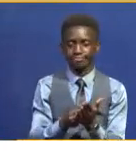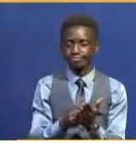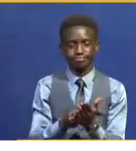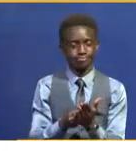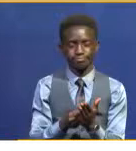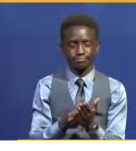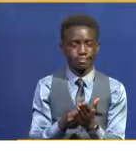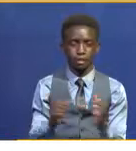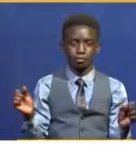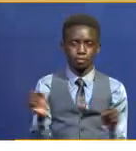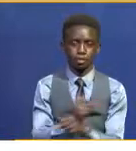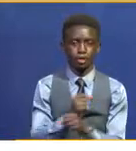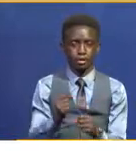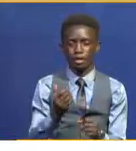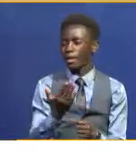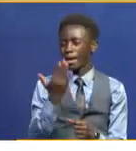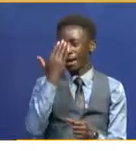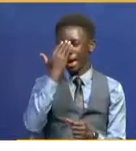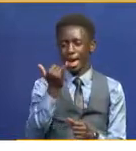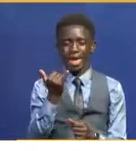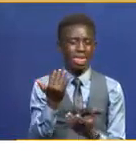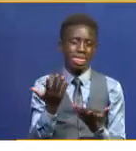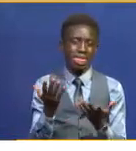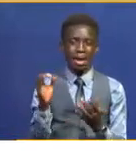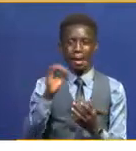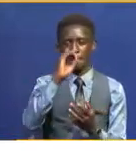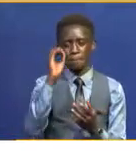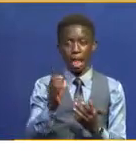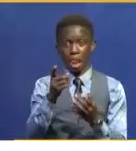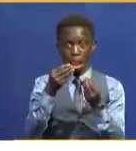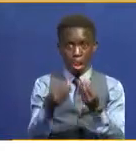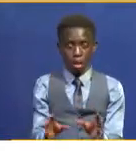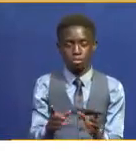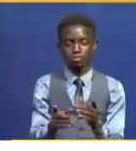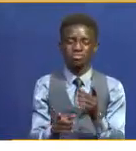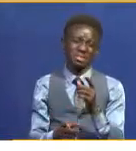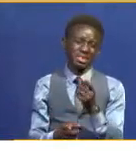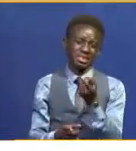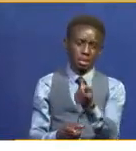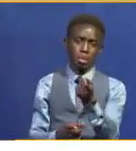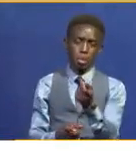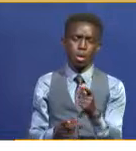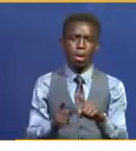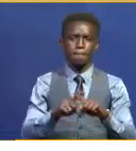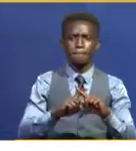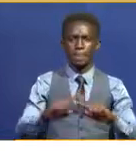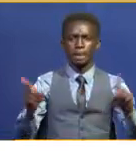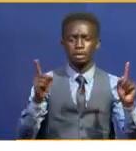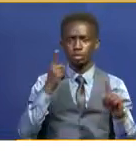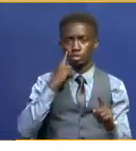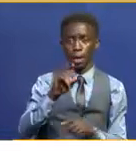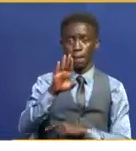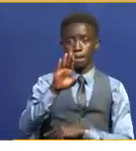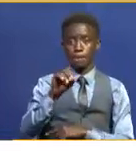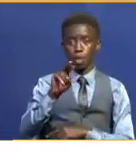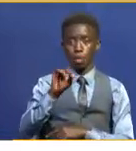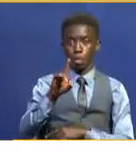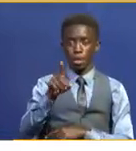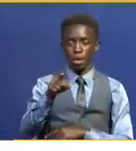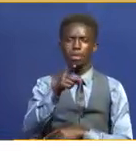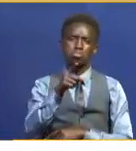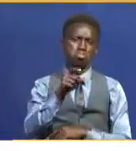are quite minimal. Now, you mentioned bonds. Bonds are another avenue for actually investing, but they bring in a bit